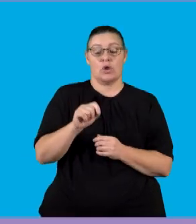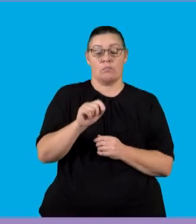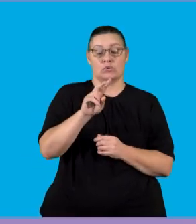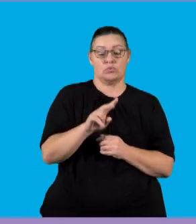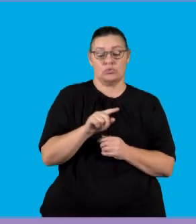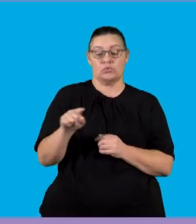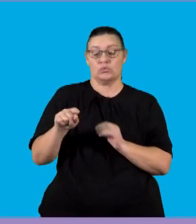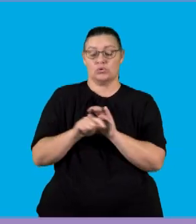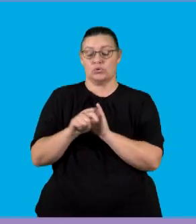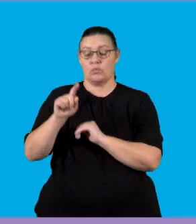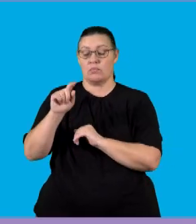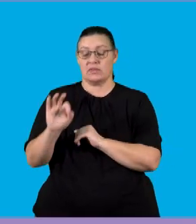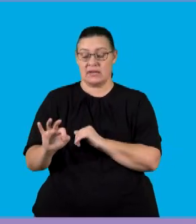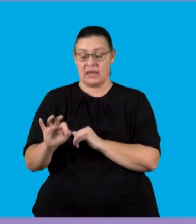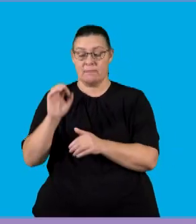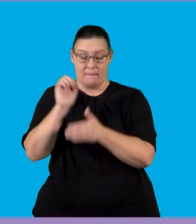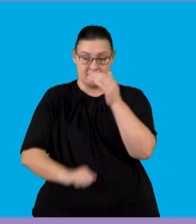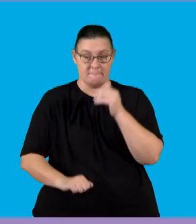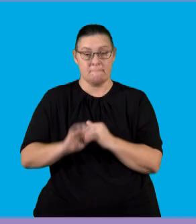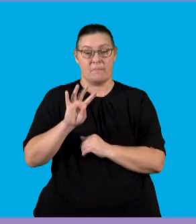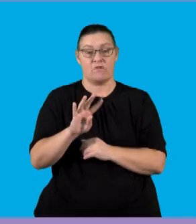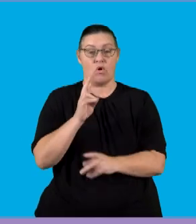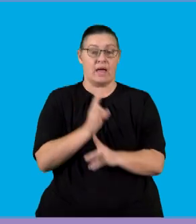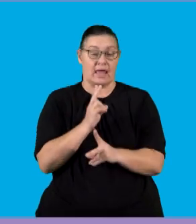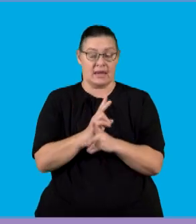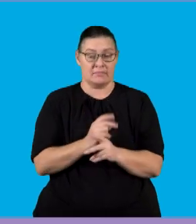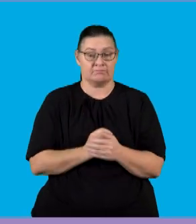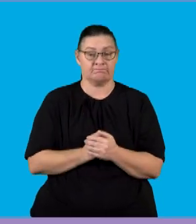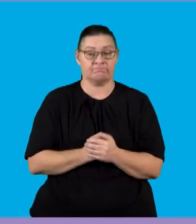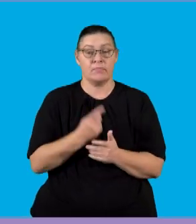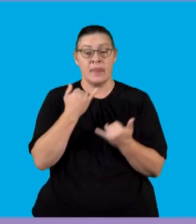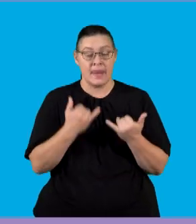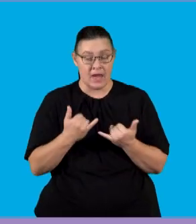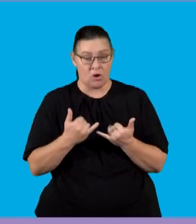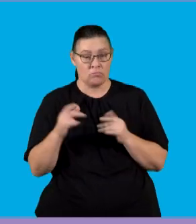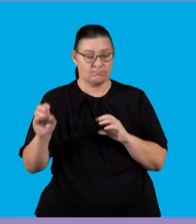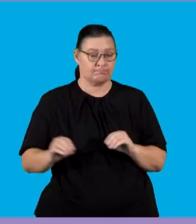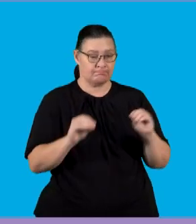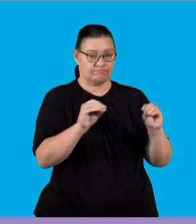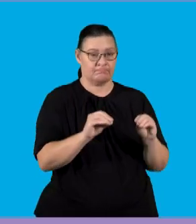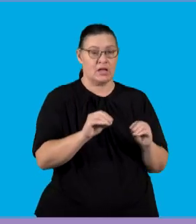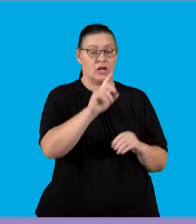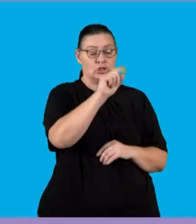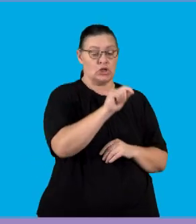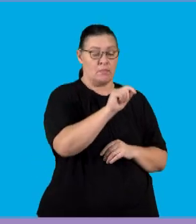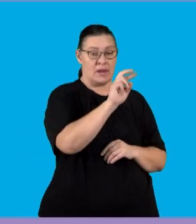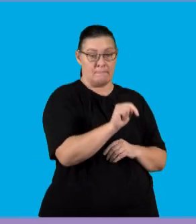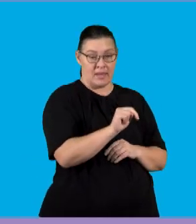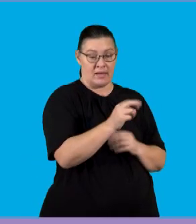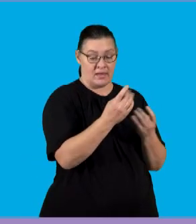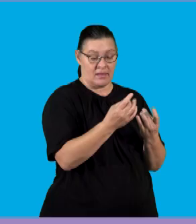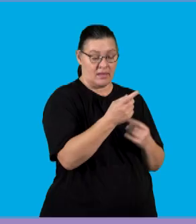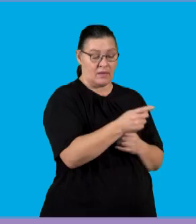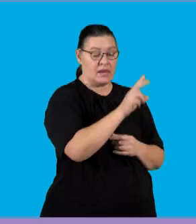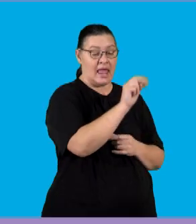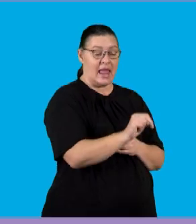are subtracting 4. So that is a constant difference. And if you remember, we are going to now take the term number, which is represented